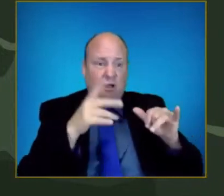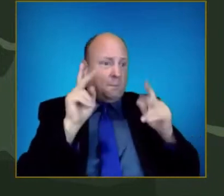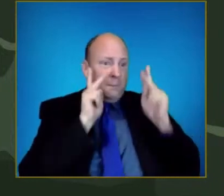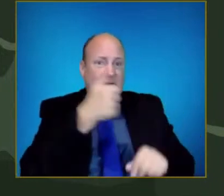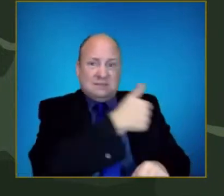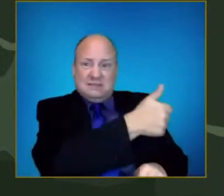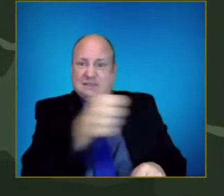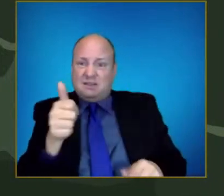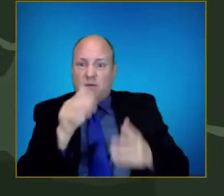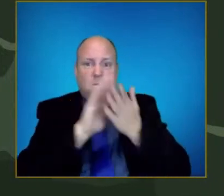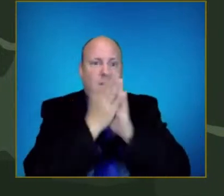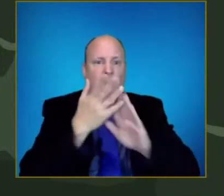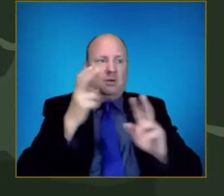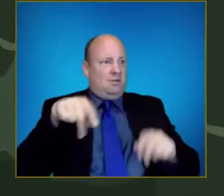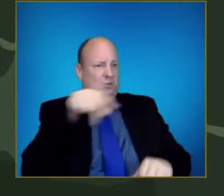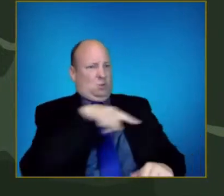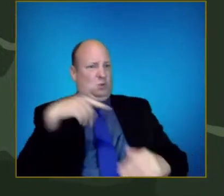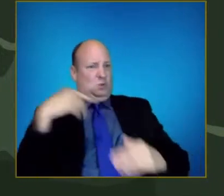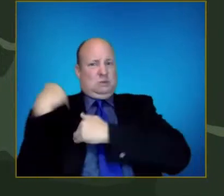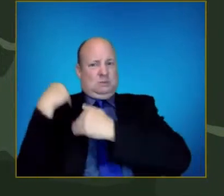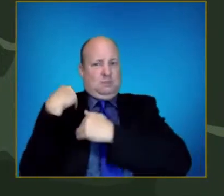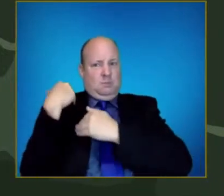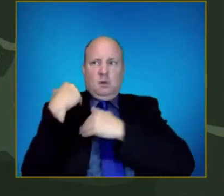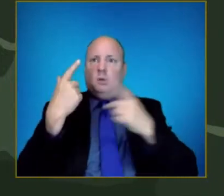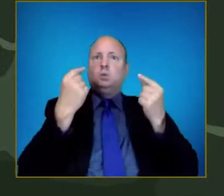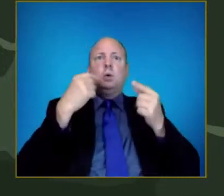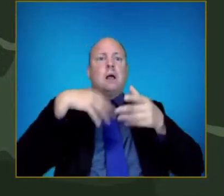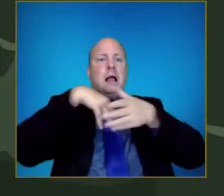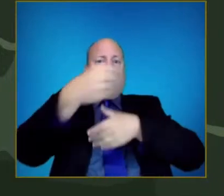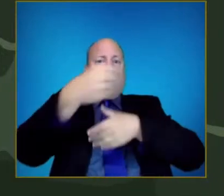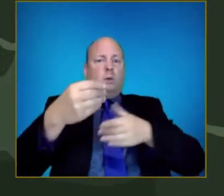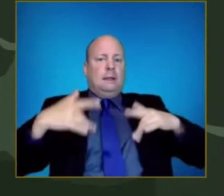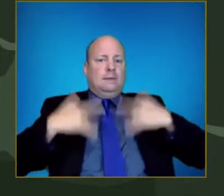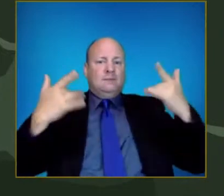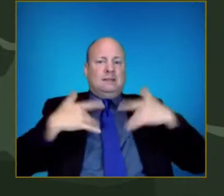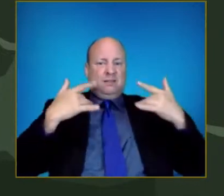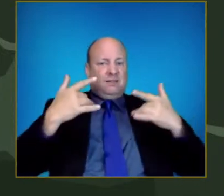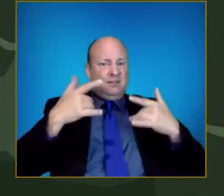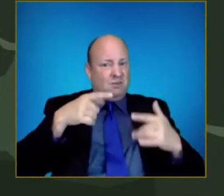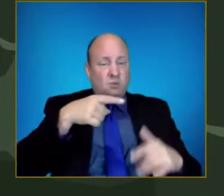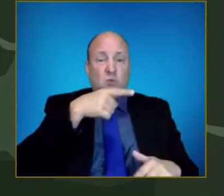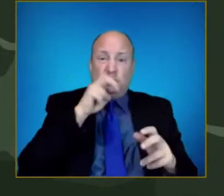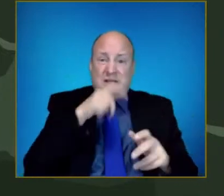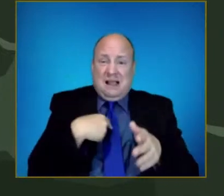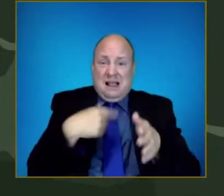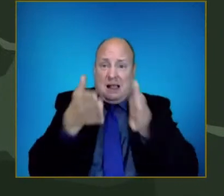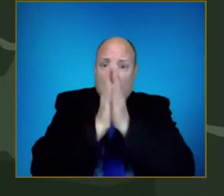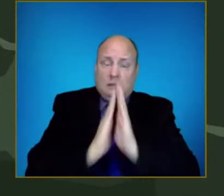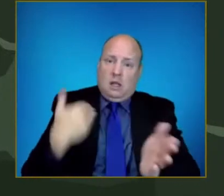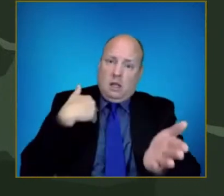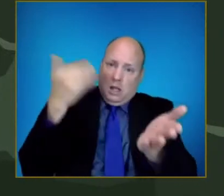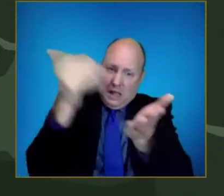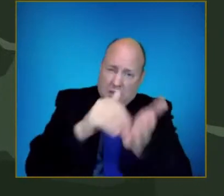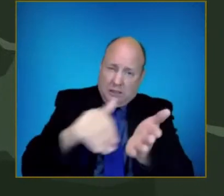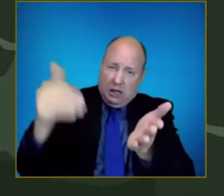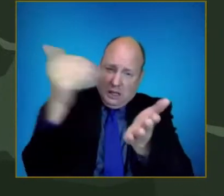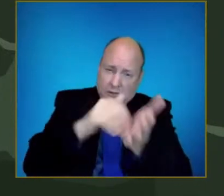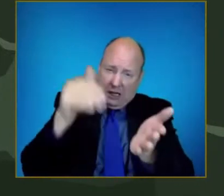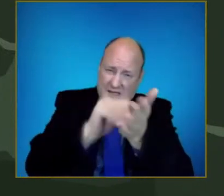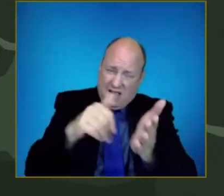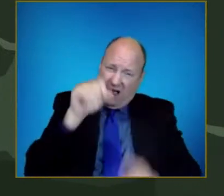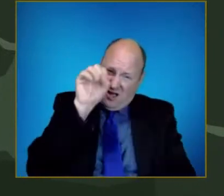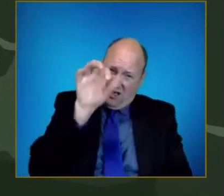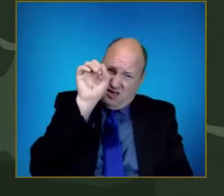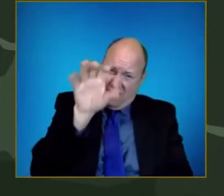And I have asked Oregonians time and time again to be considerate and kind to their fellow